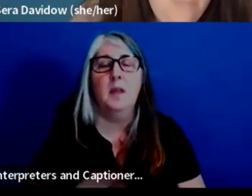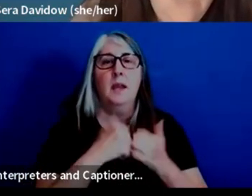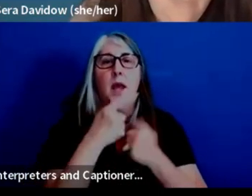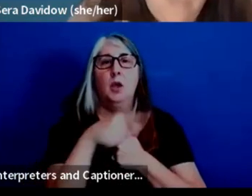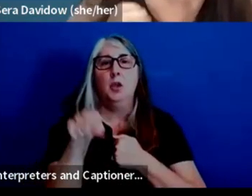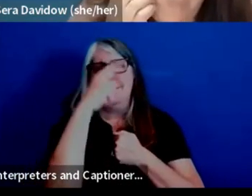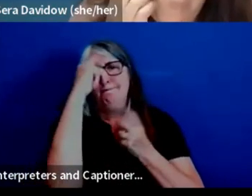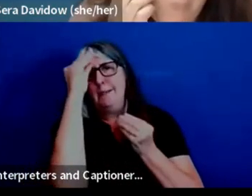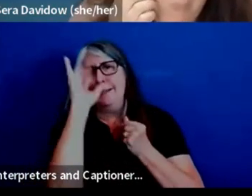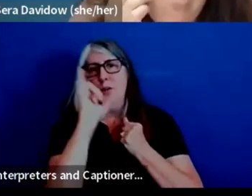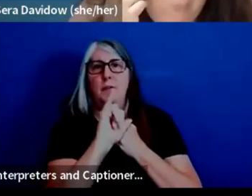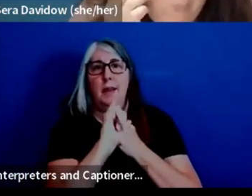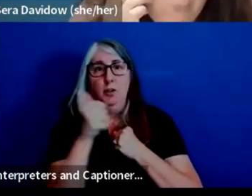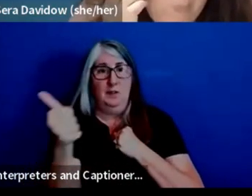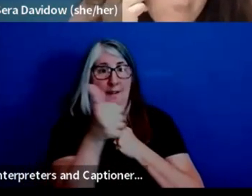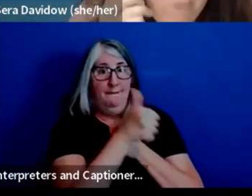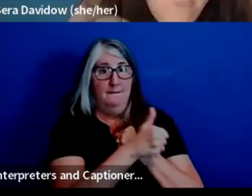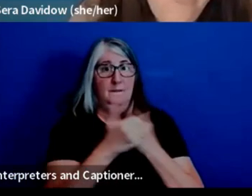consider person-centered?